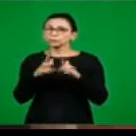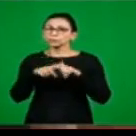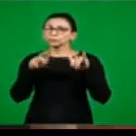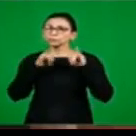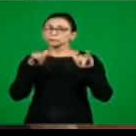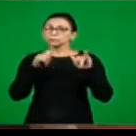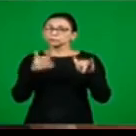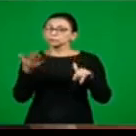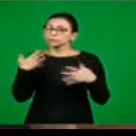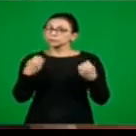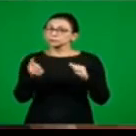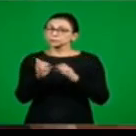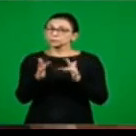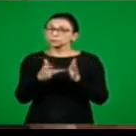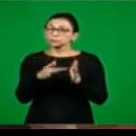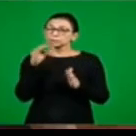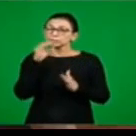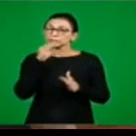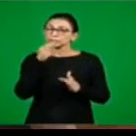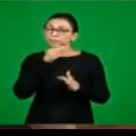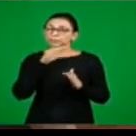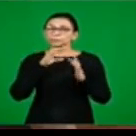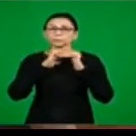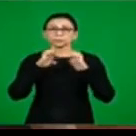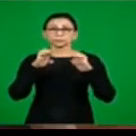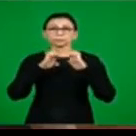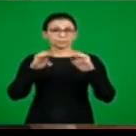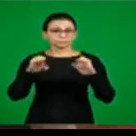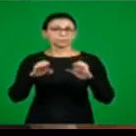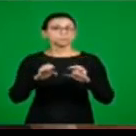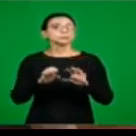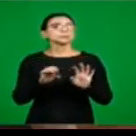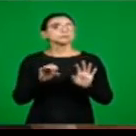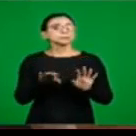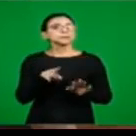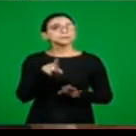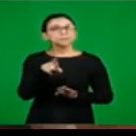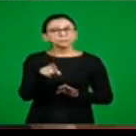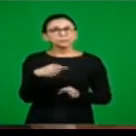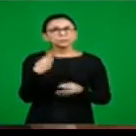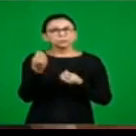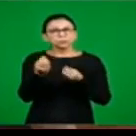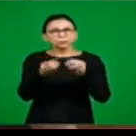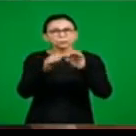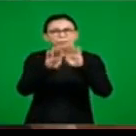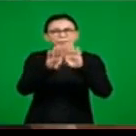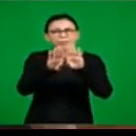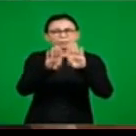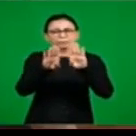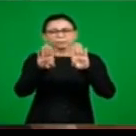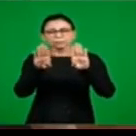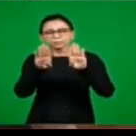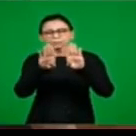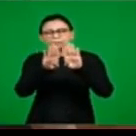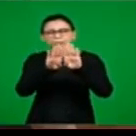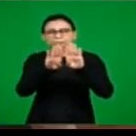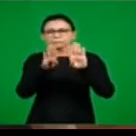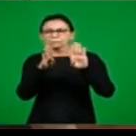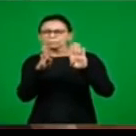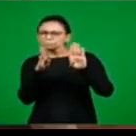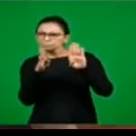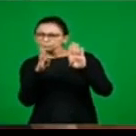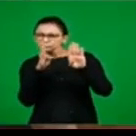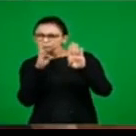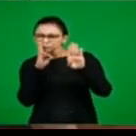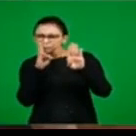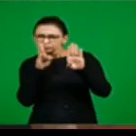The church needs to proclaim this. This gospel needs to be proclaimed. But you're going to enter into a door.